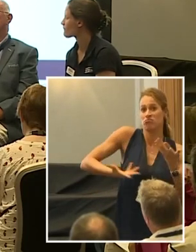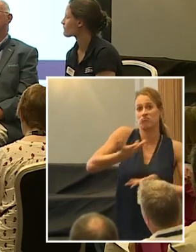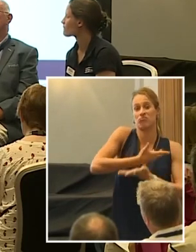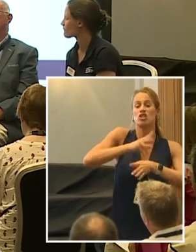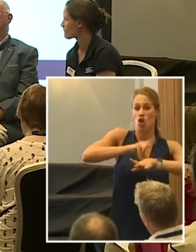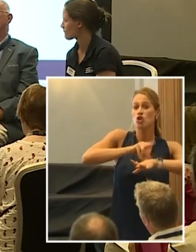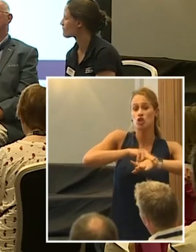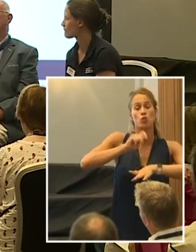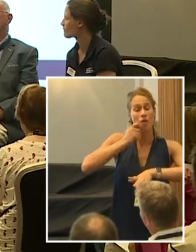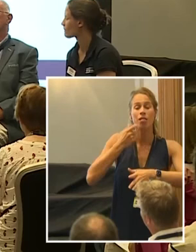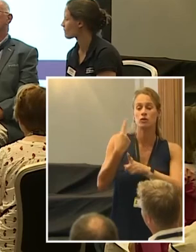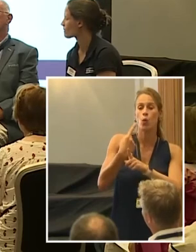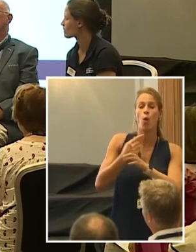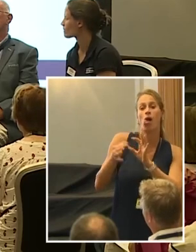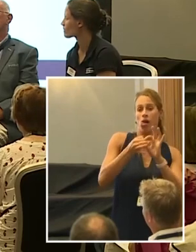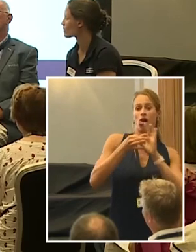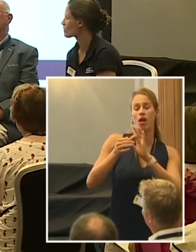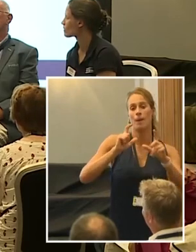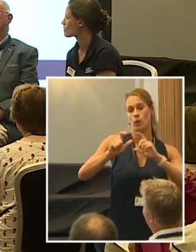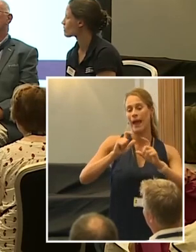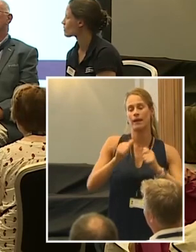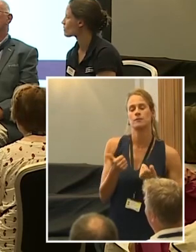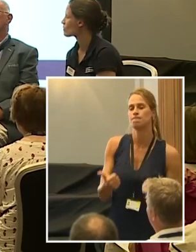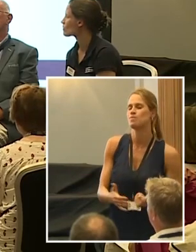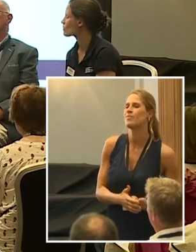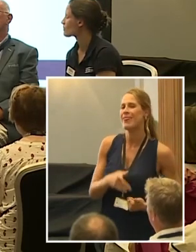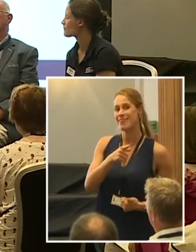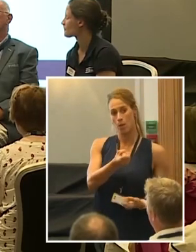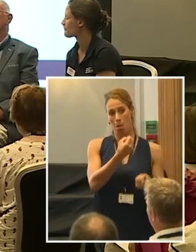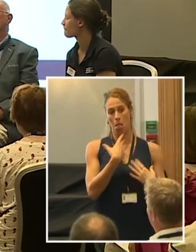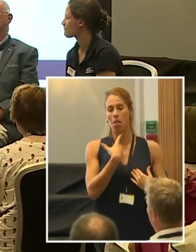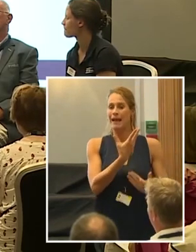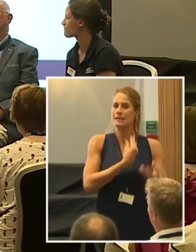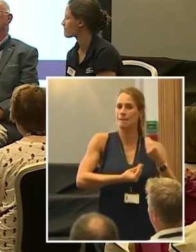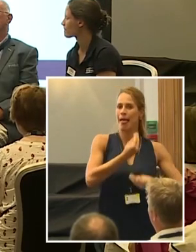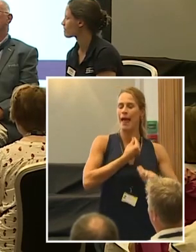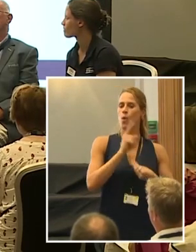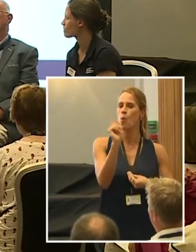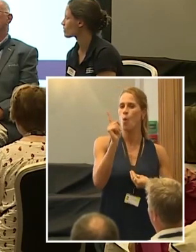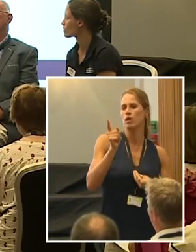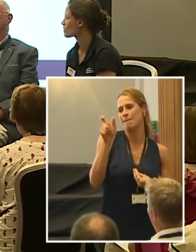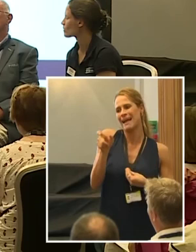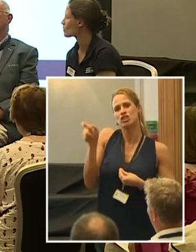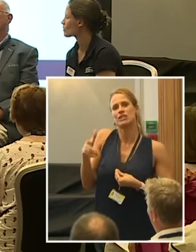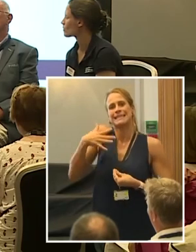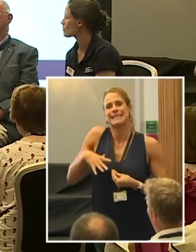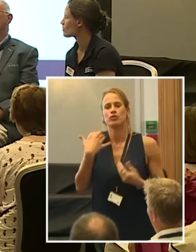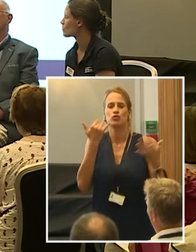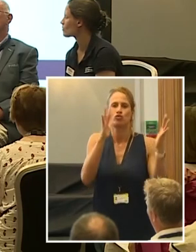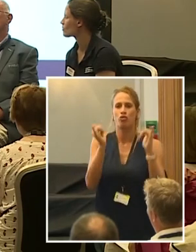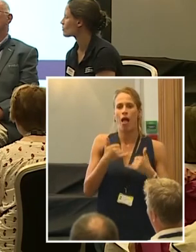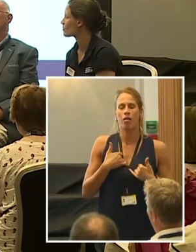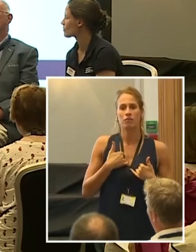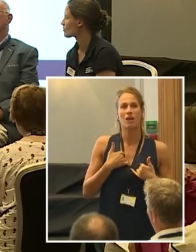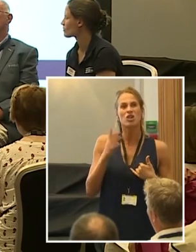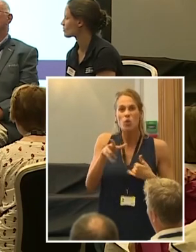field defect, a certain age, a certain sex, etc. And this is what we need to really test this new treatment. And so they